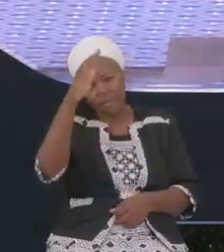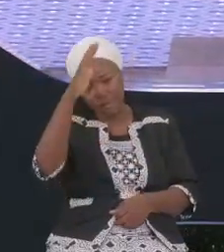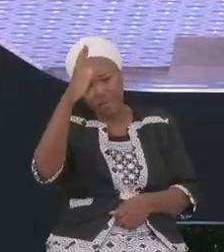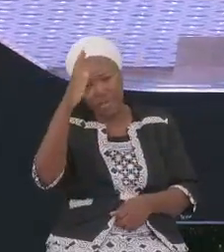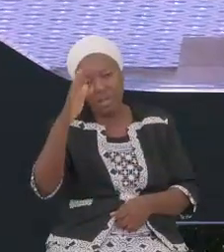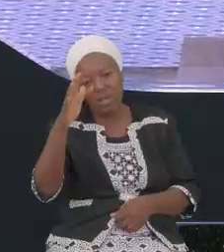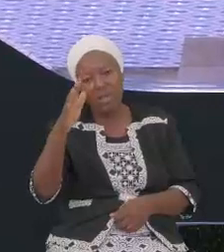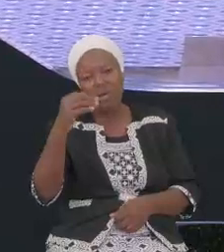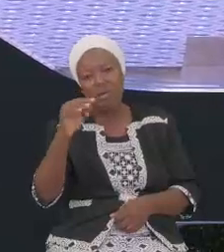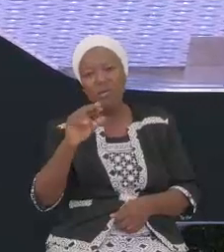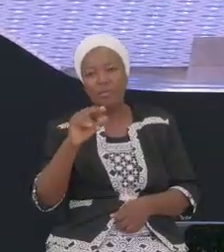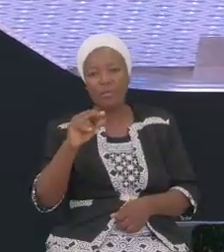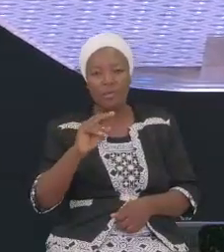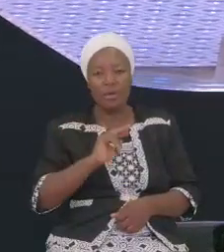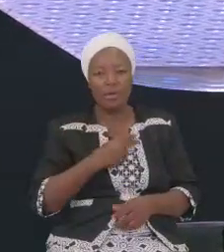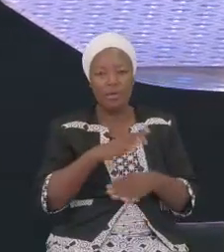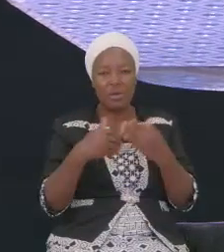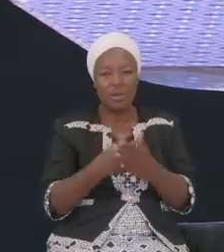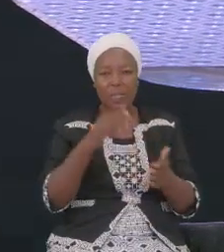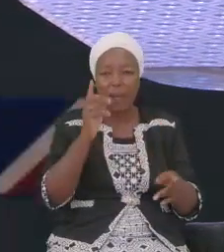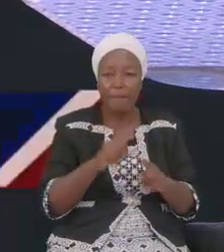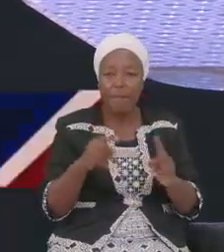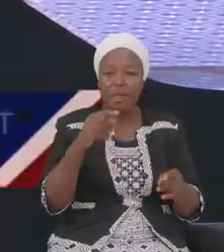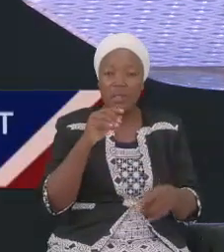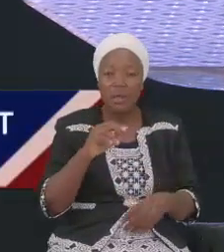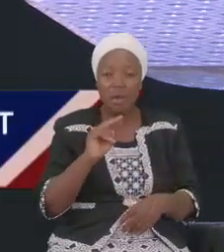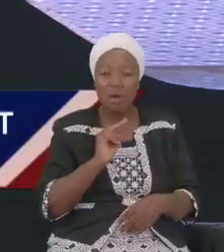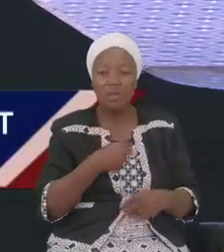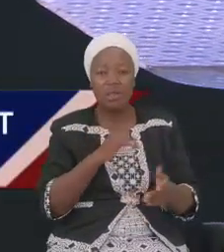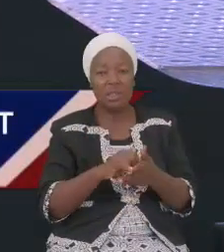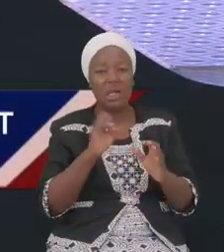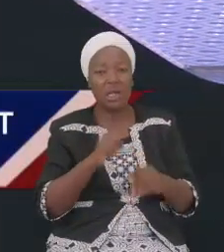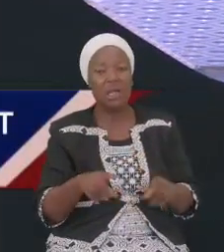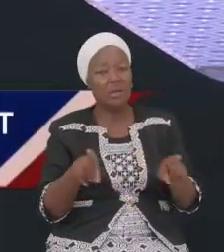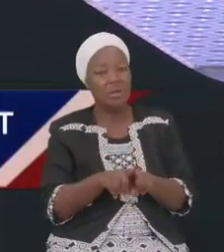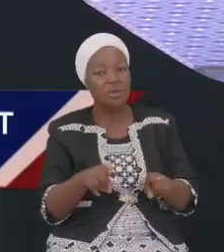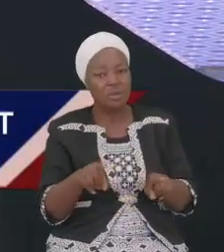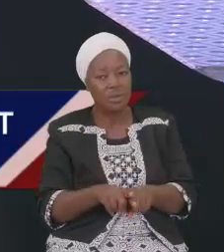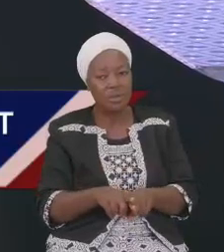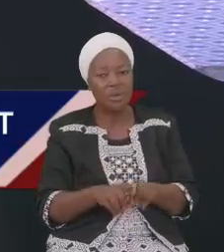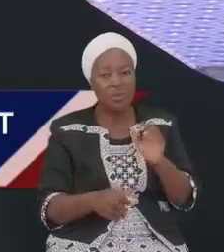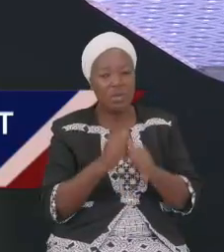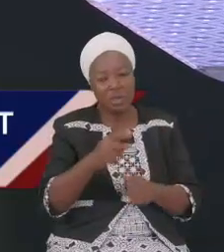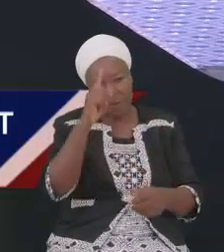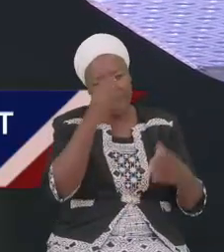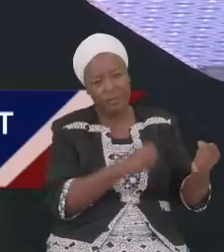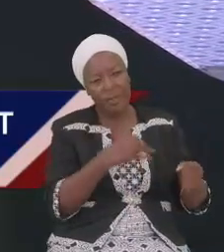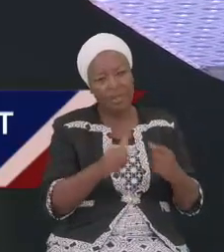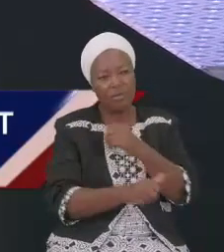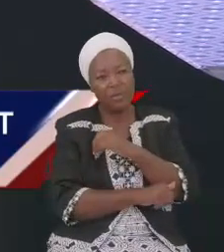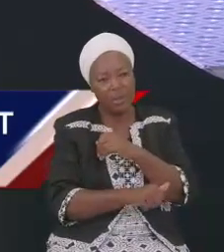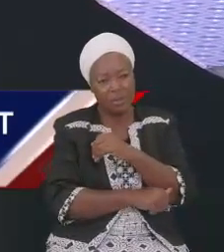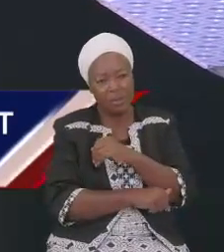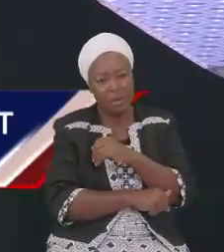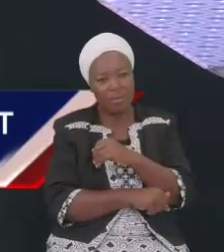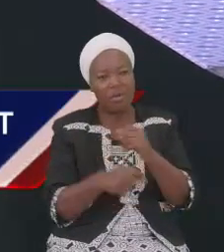law, but to that also which is of the faith of Abraham, who is the father